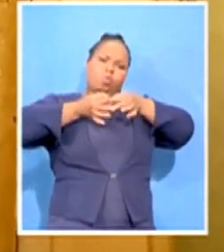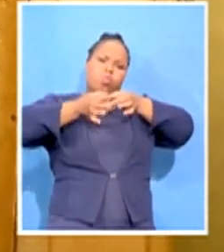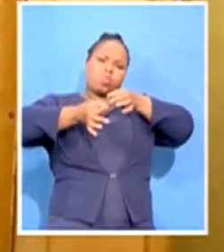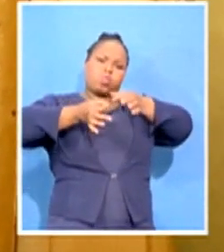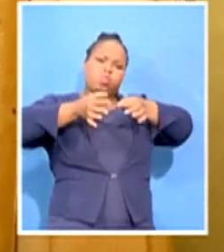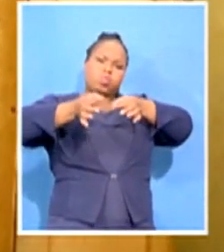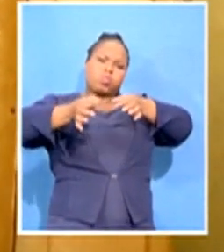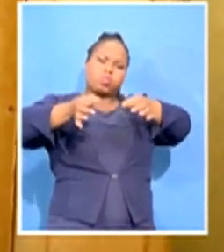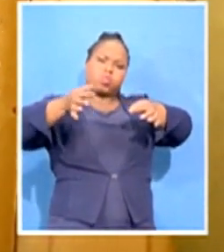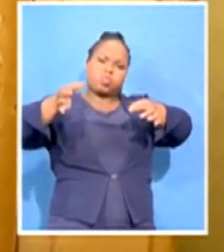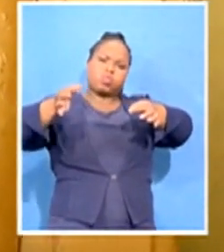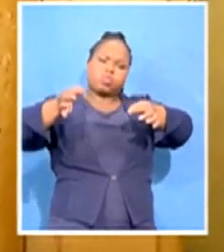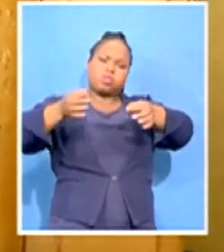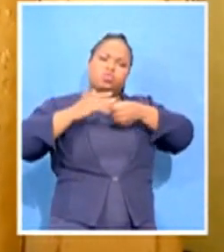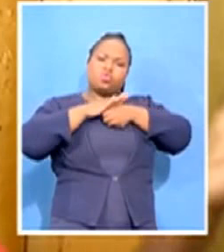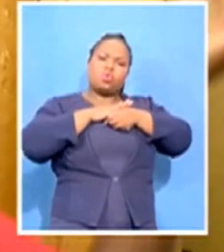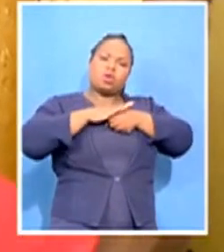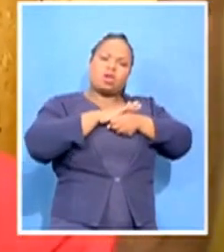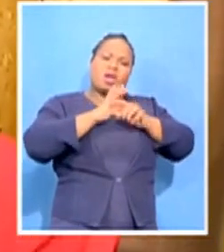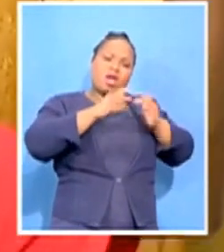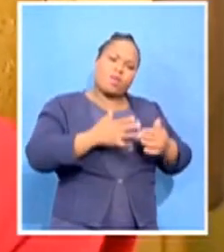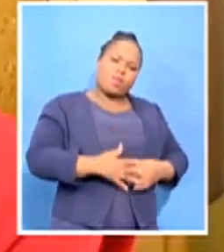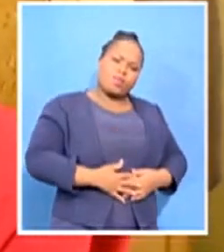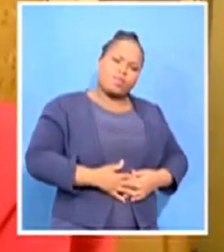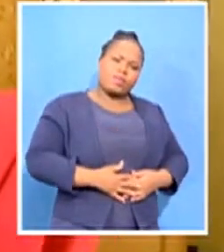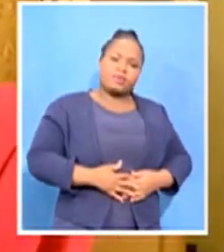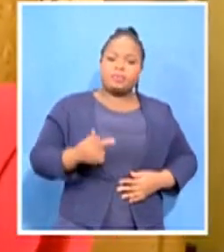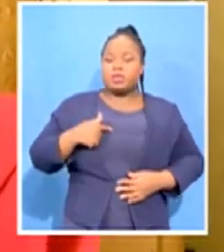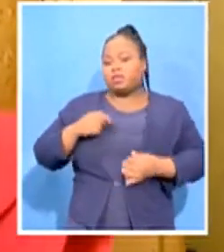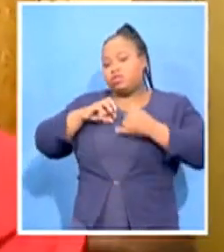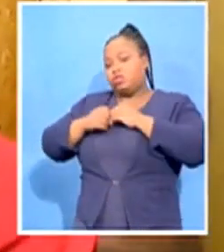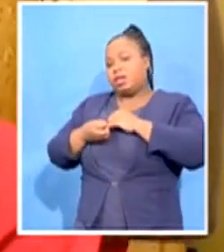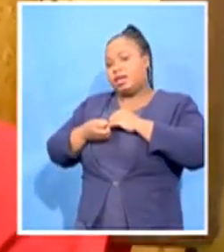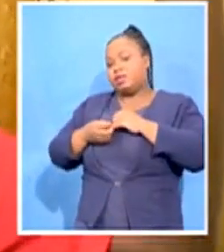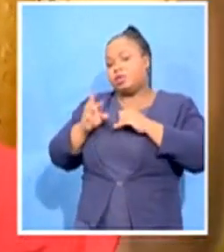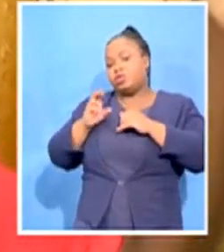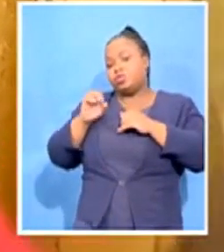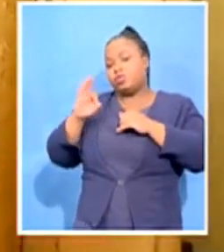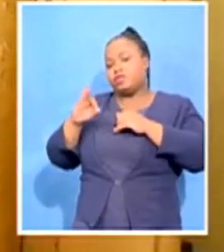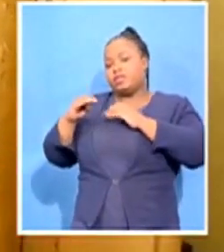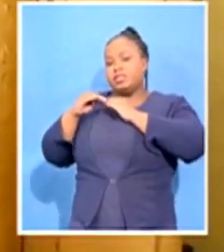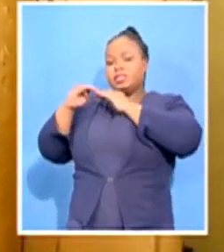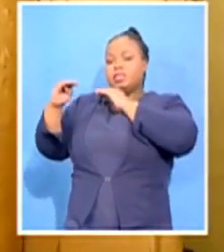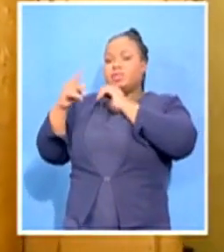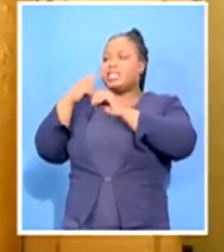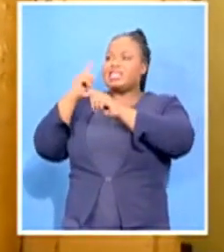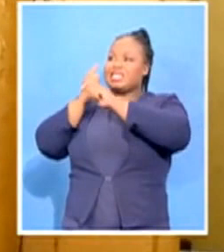but no, by roof seal, but now any more. them more. But I get into the yard and I pull it in.